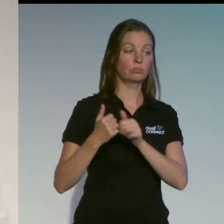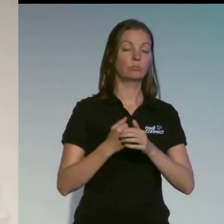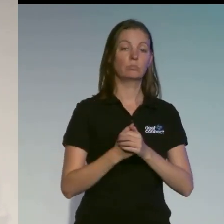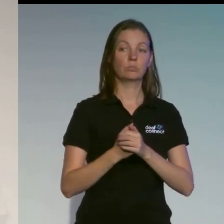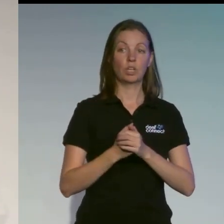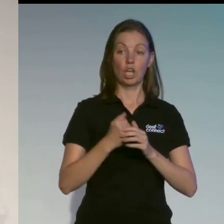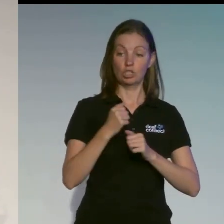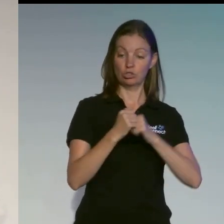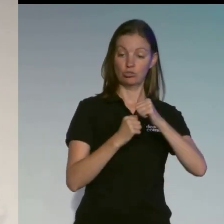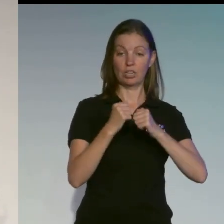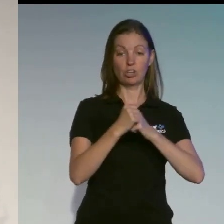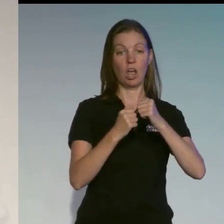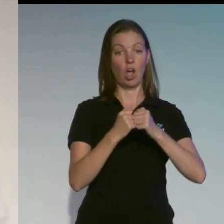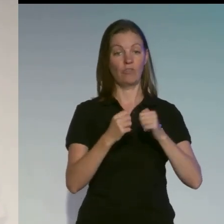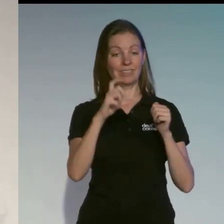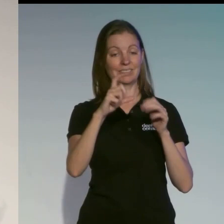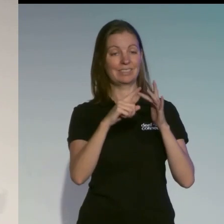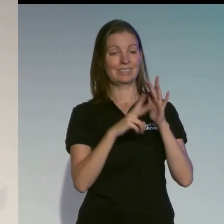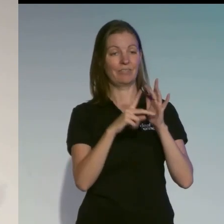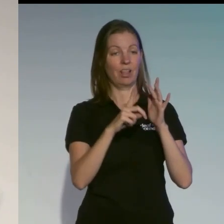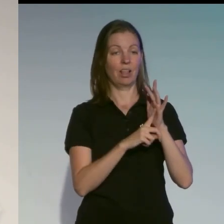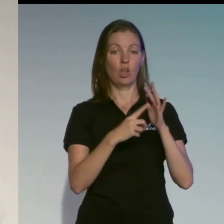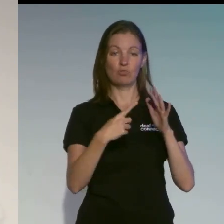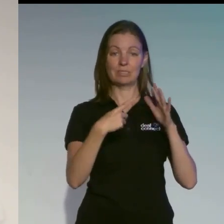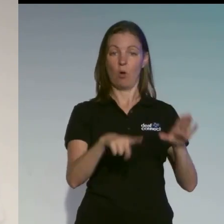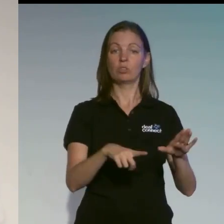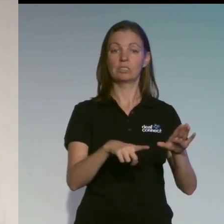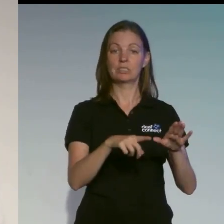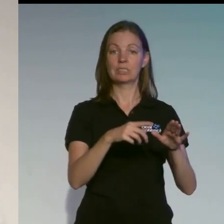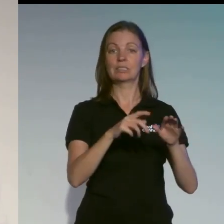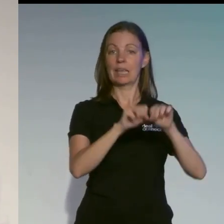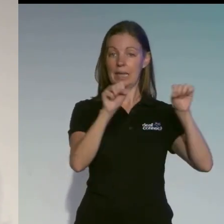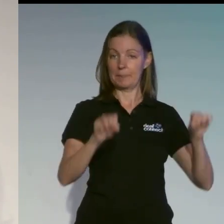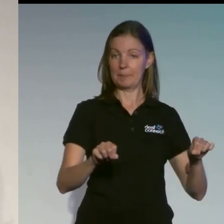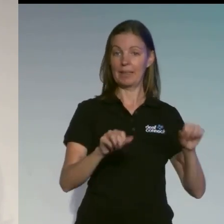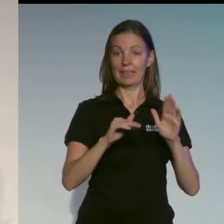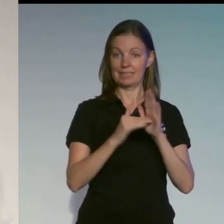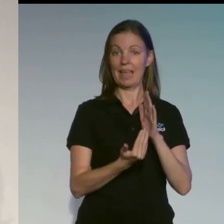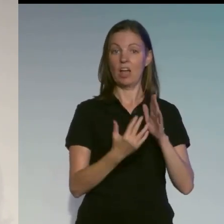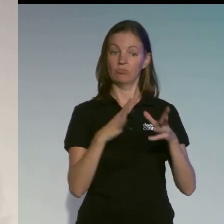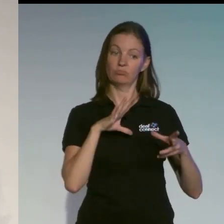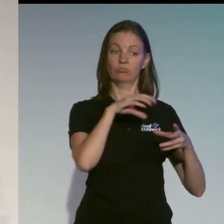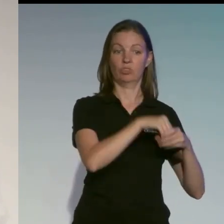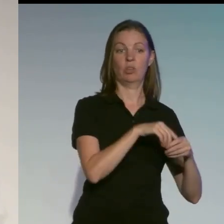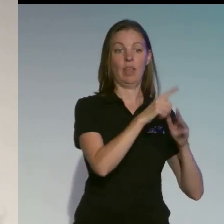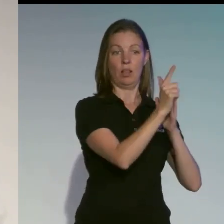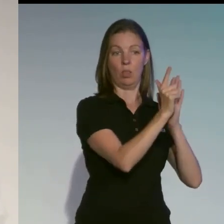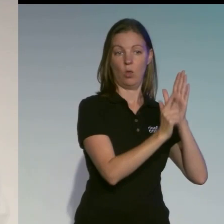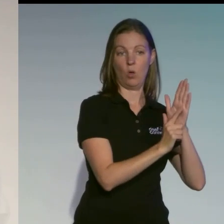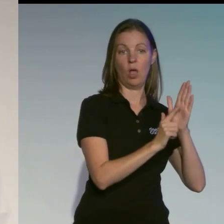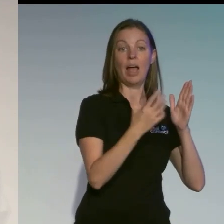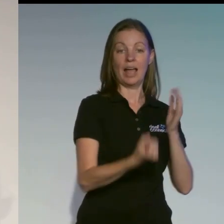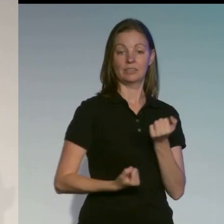and the structure of the civil response scheme that is now part of the world's strongest conversion law was designed by survivors with support from queer